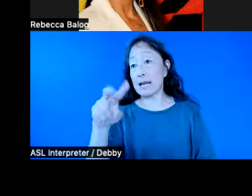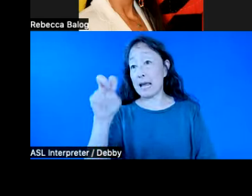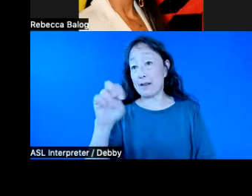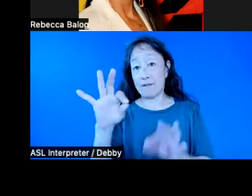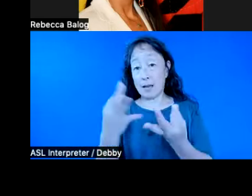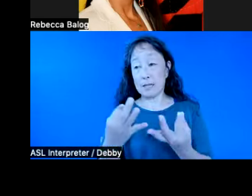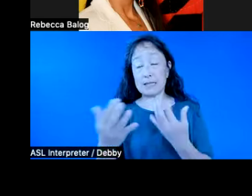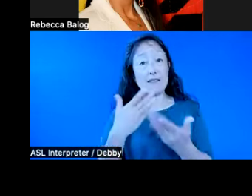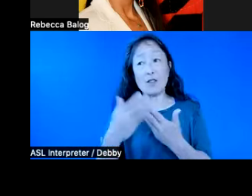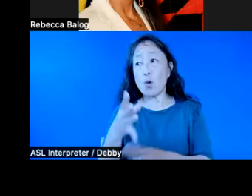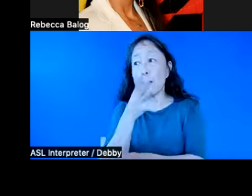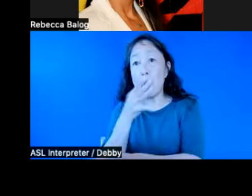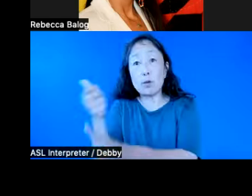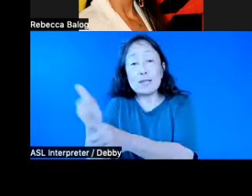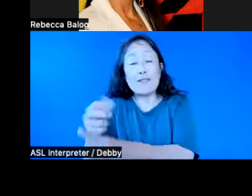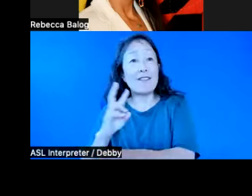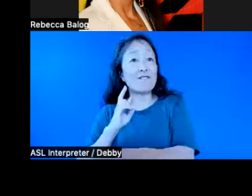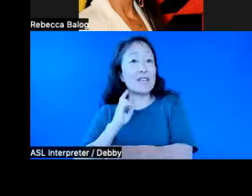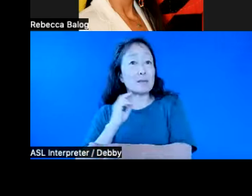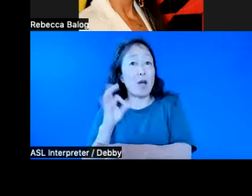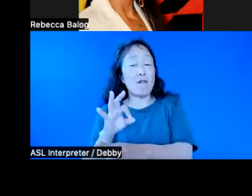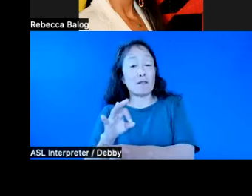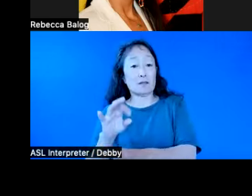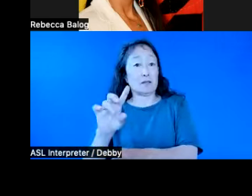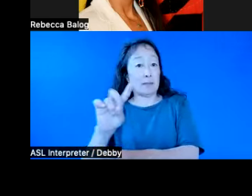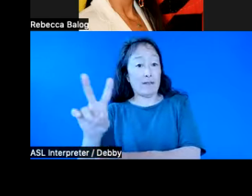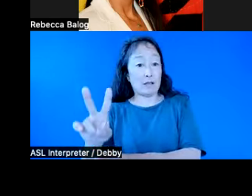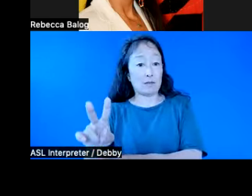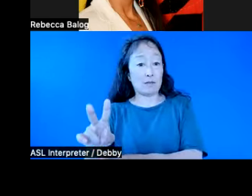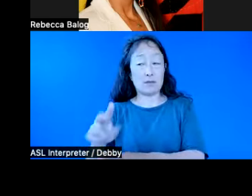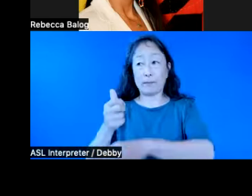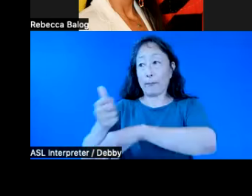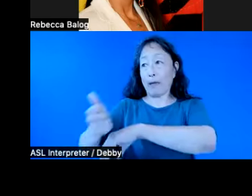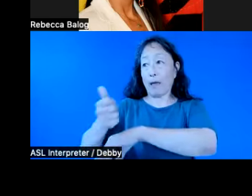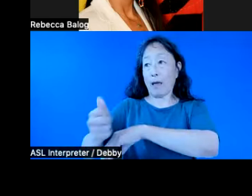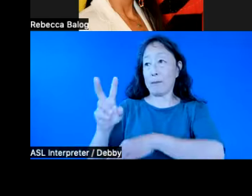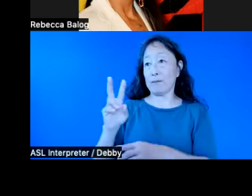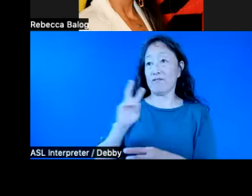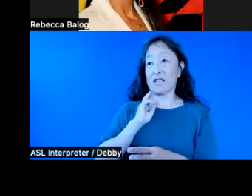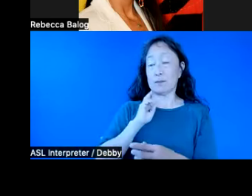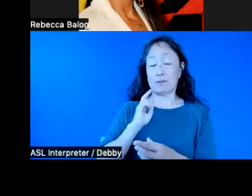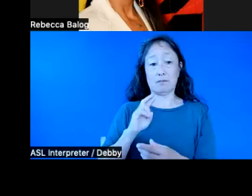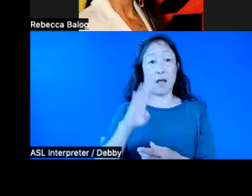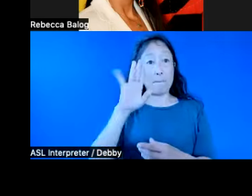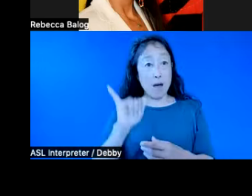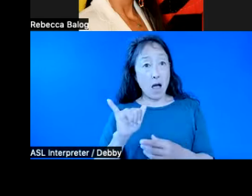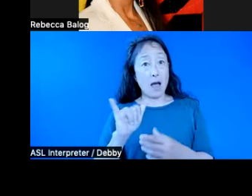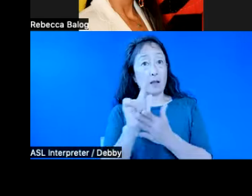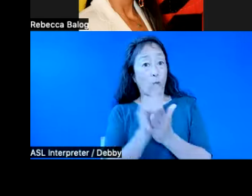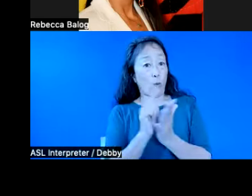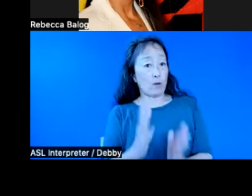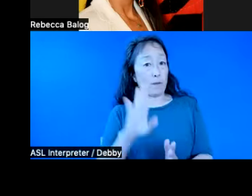violence. Again, there it is, the change, the victim blaming by practitioners. And in this case, that example,